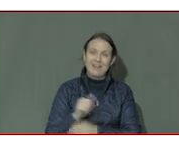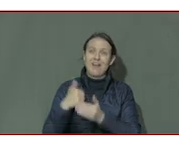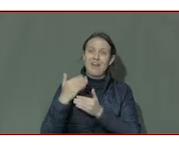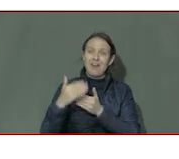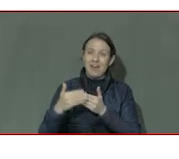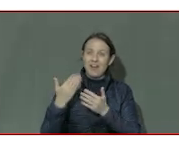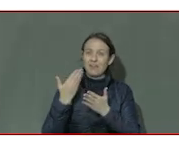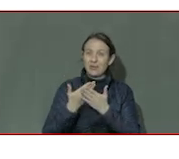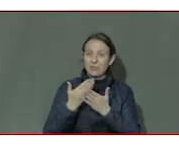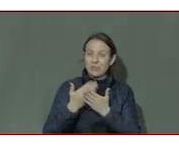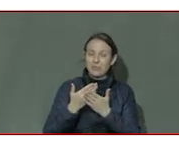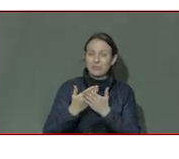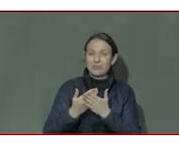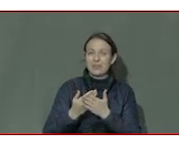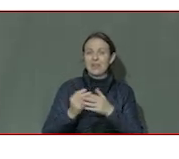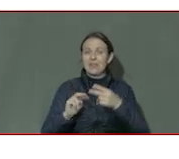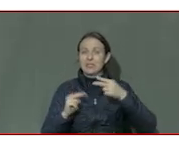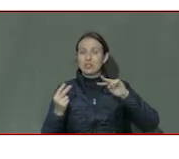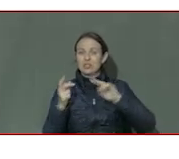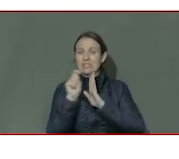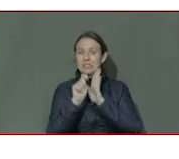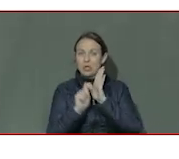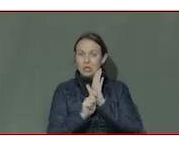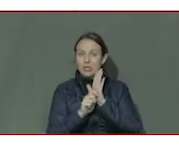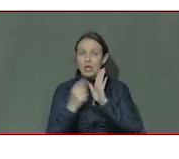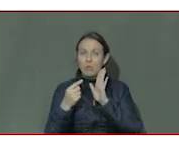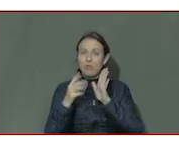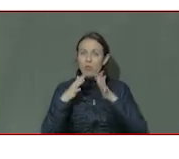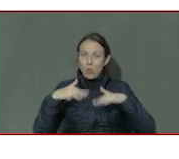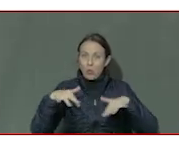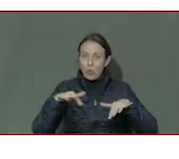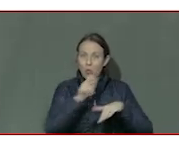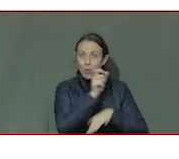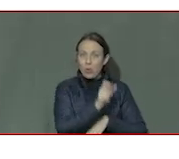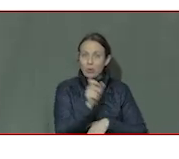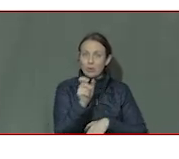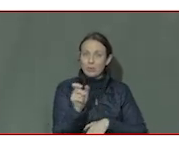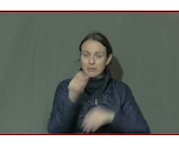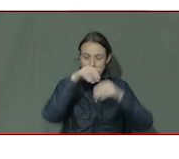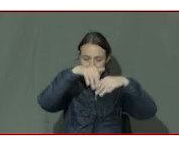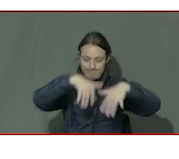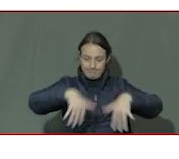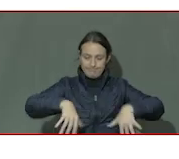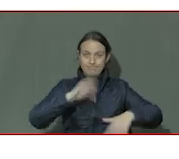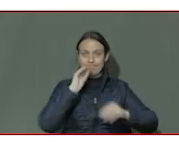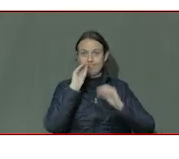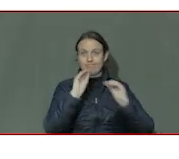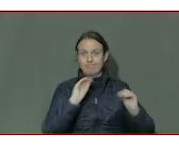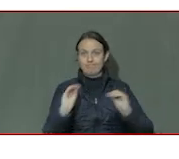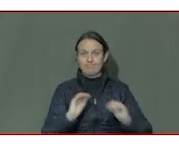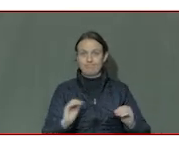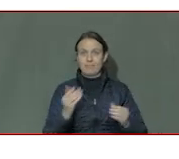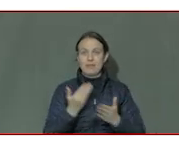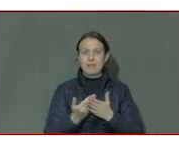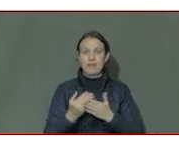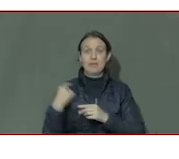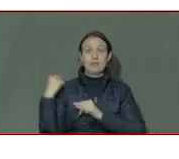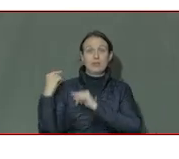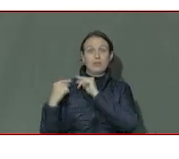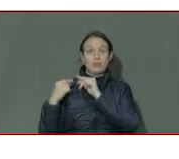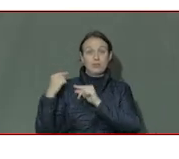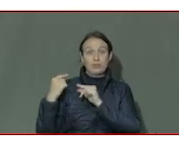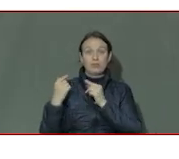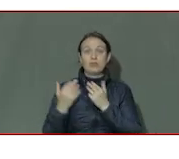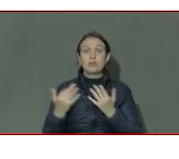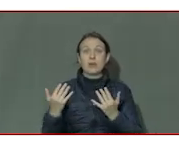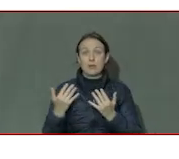the genotypes of all the individuals on those pedigree diagrams. The generations, how many